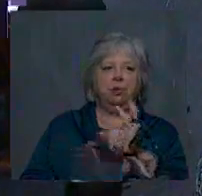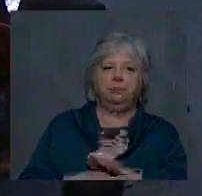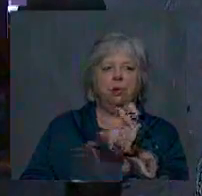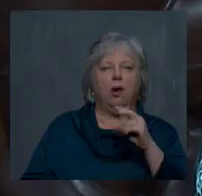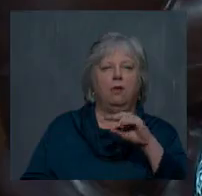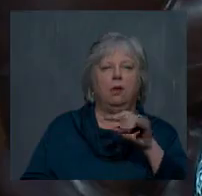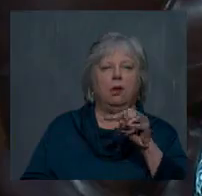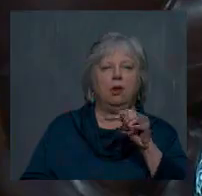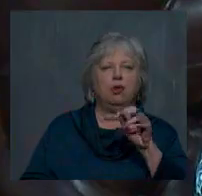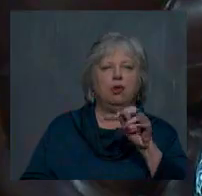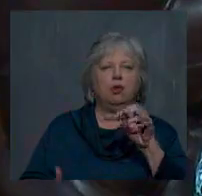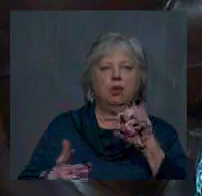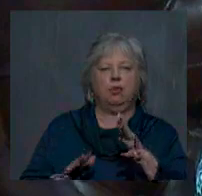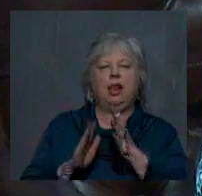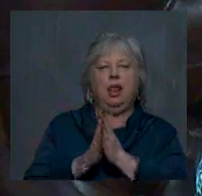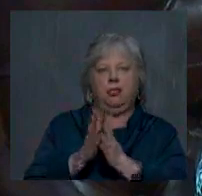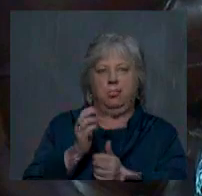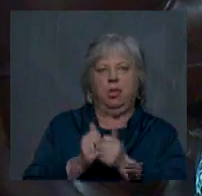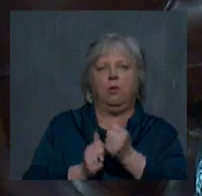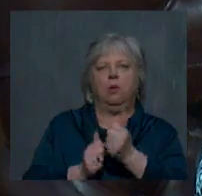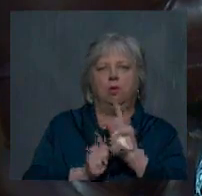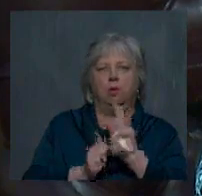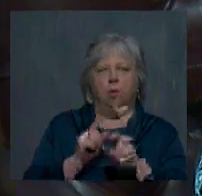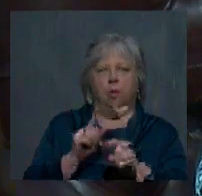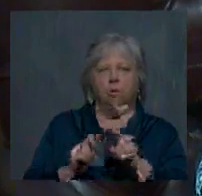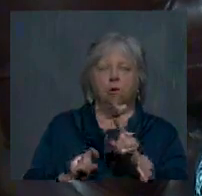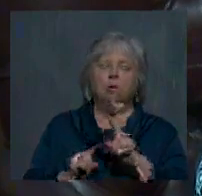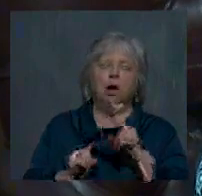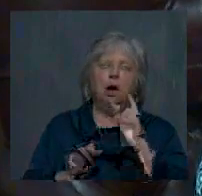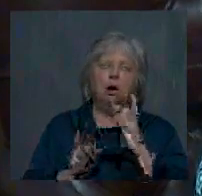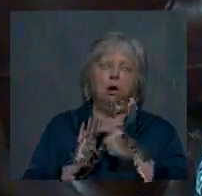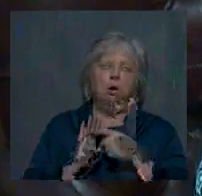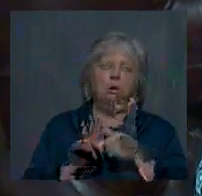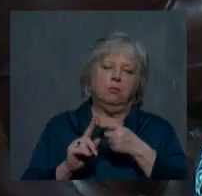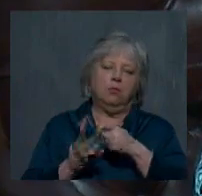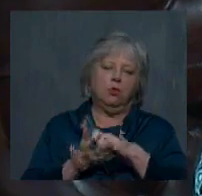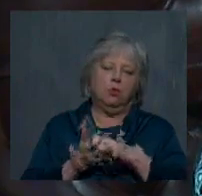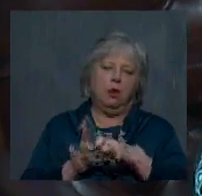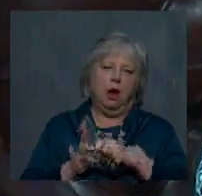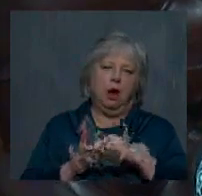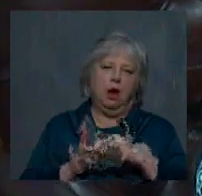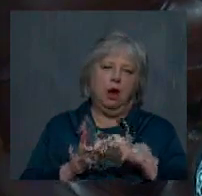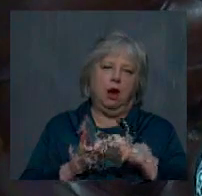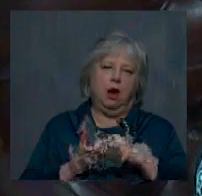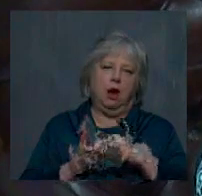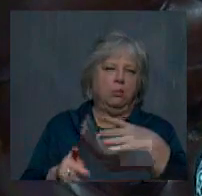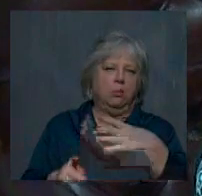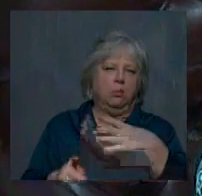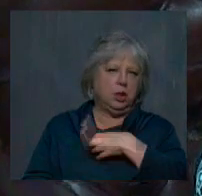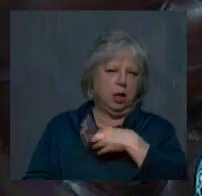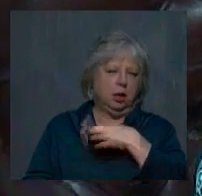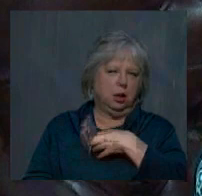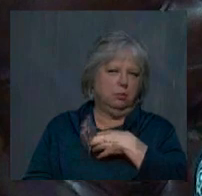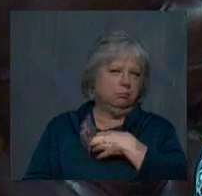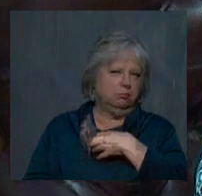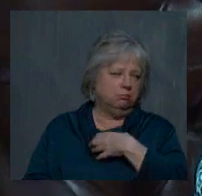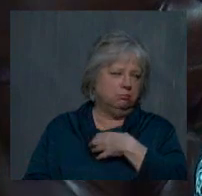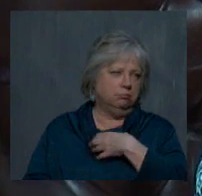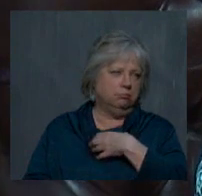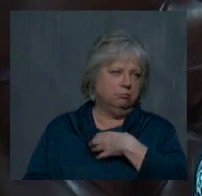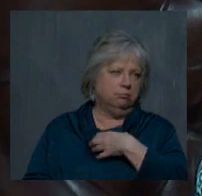already questions that I want. Is there right there was one person that objected to it,